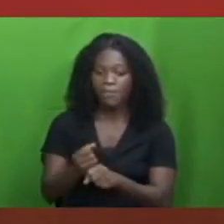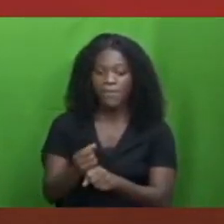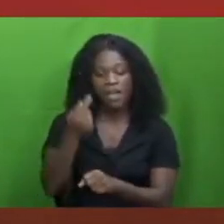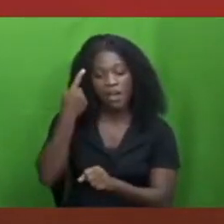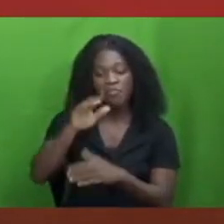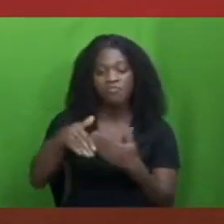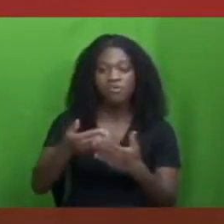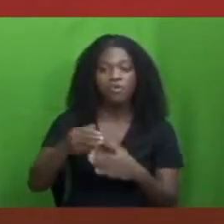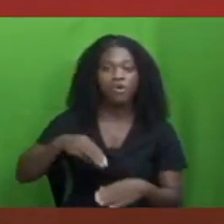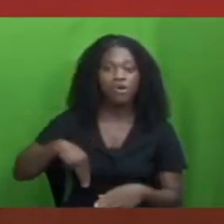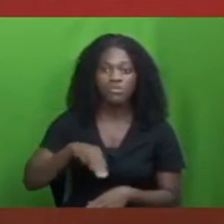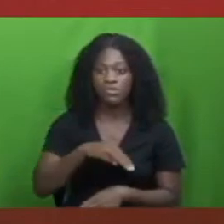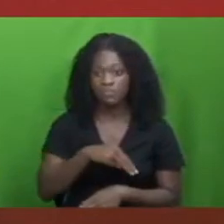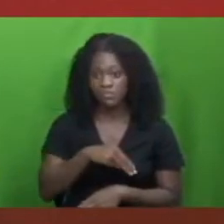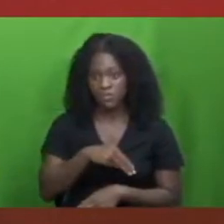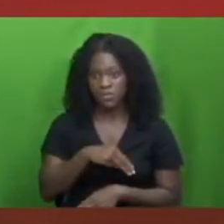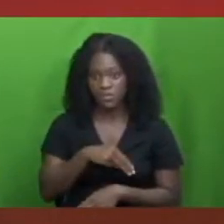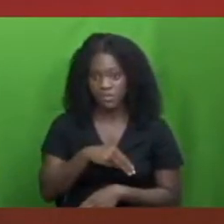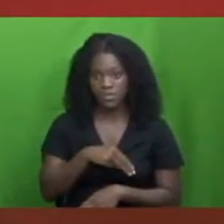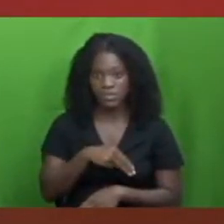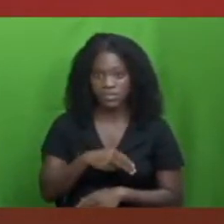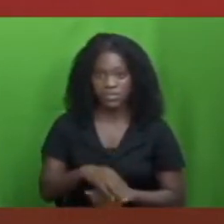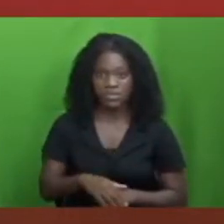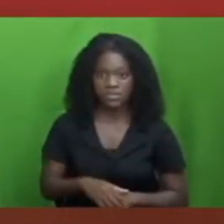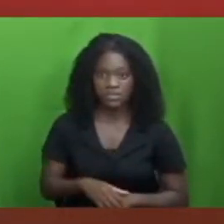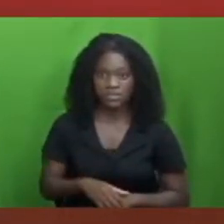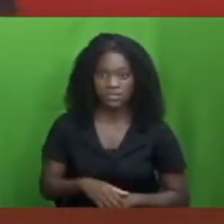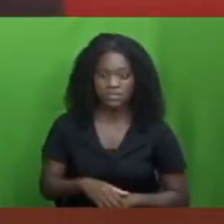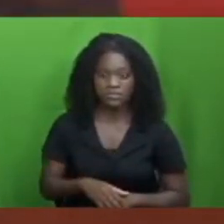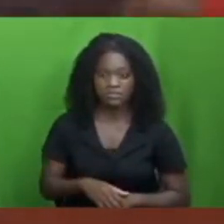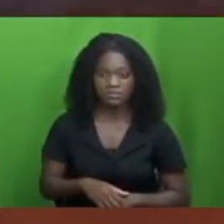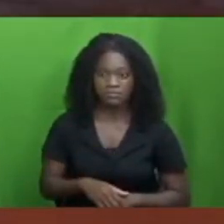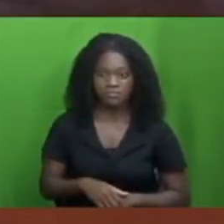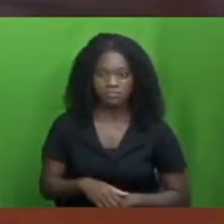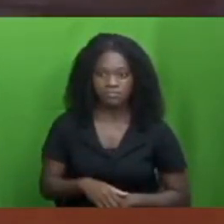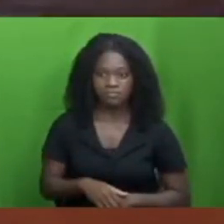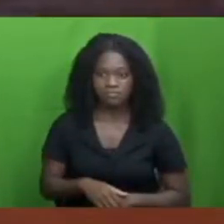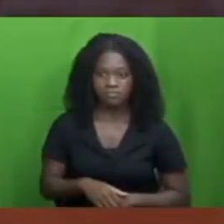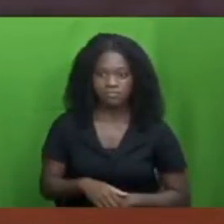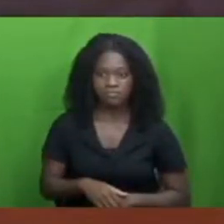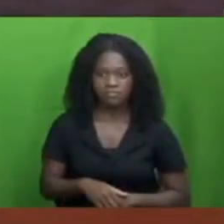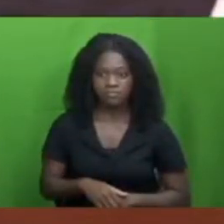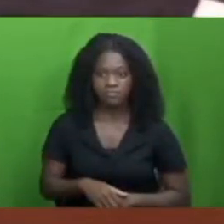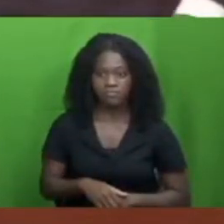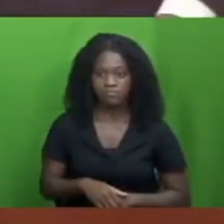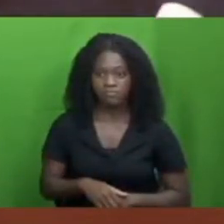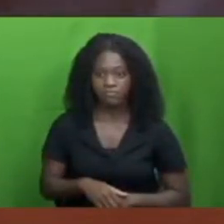statement, it should be laid and copies made available to all members,